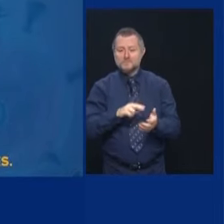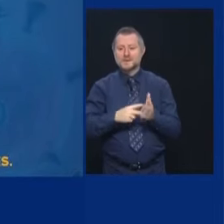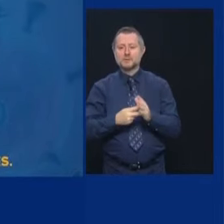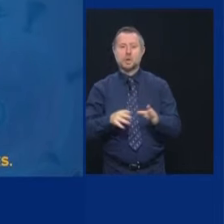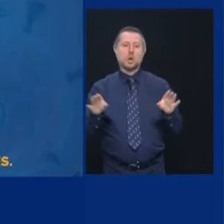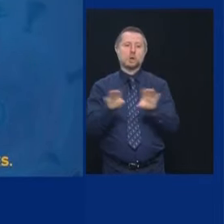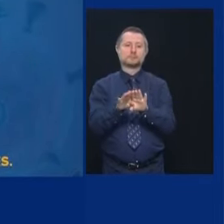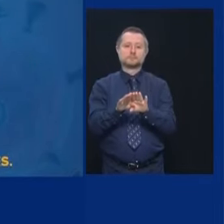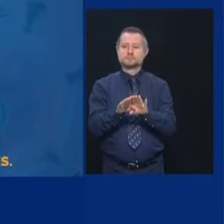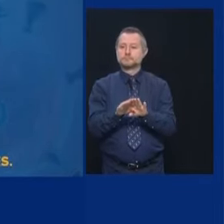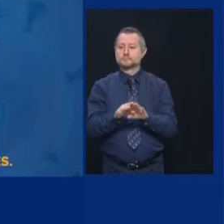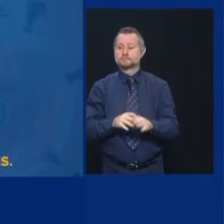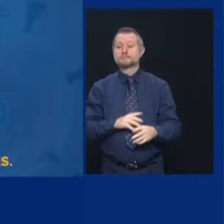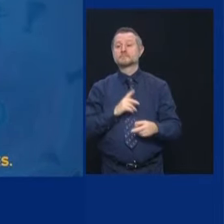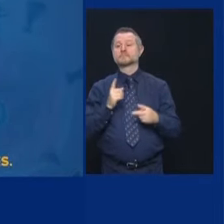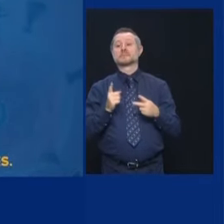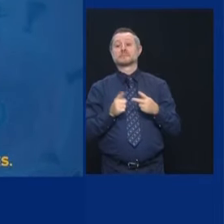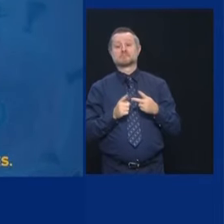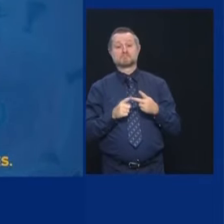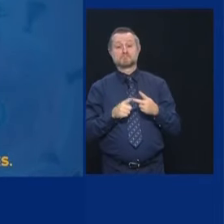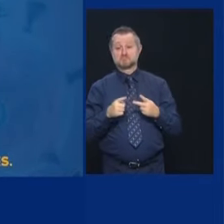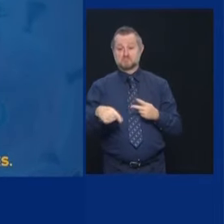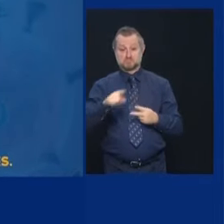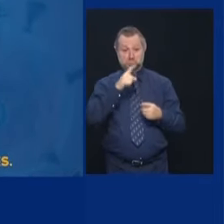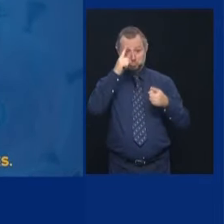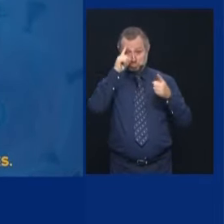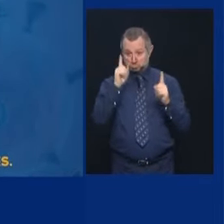Second, after we receive the agreement,